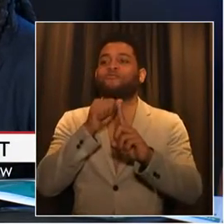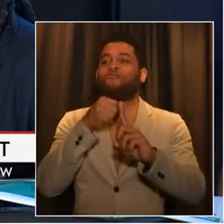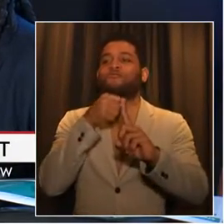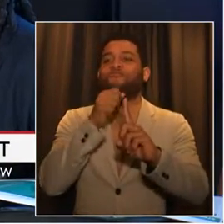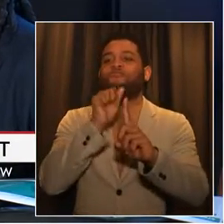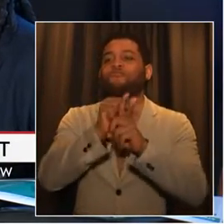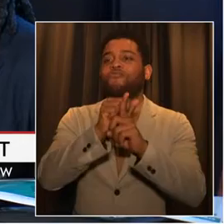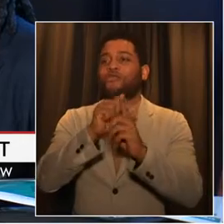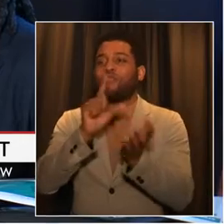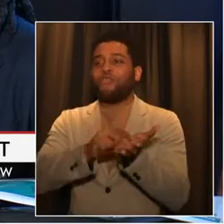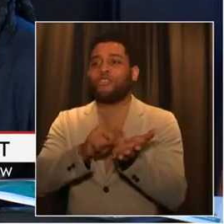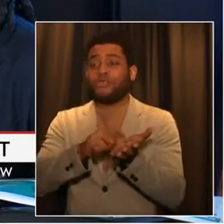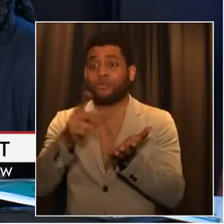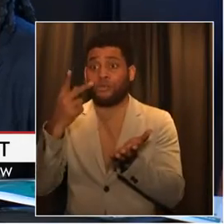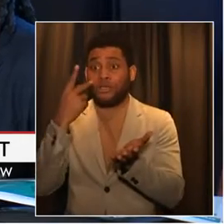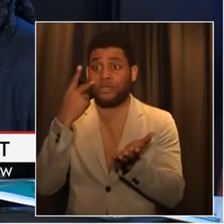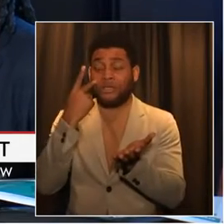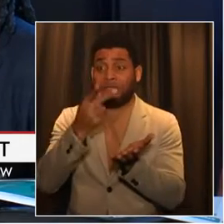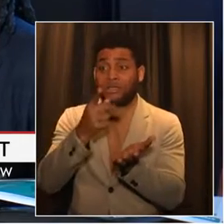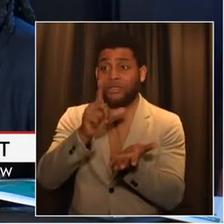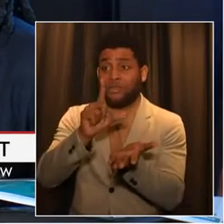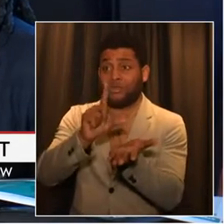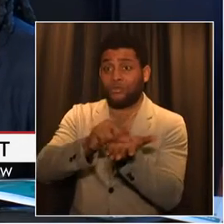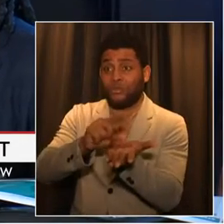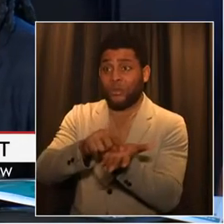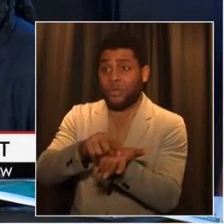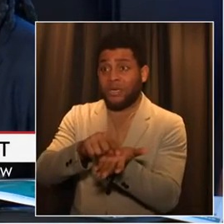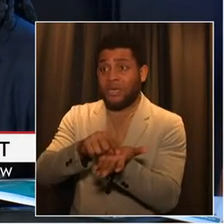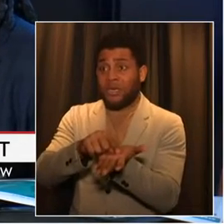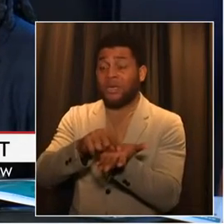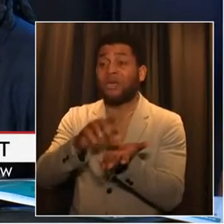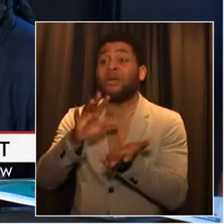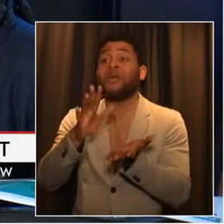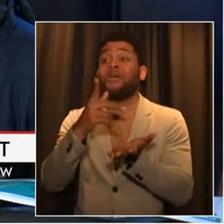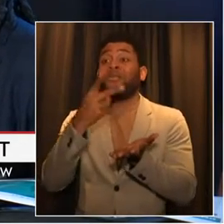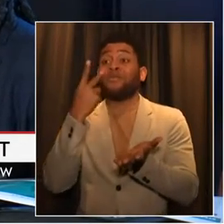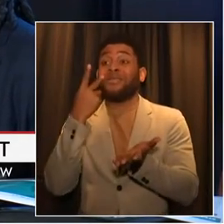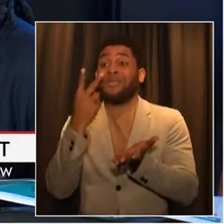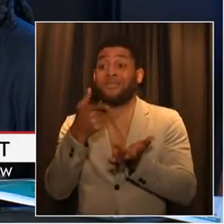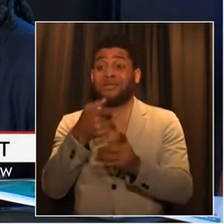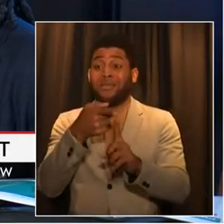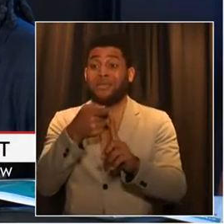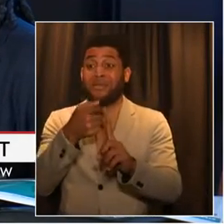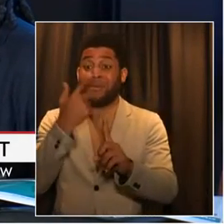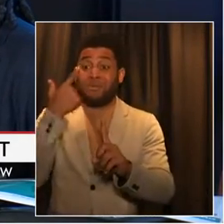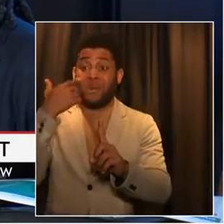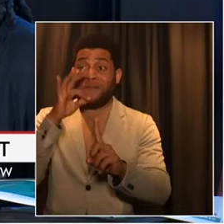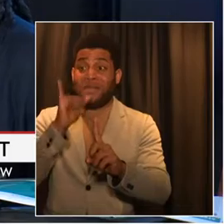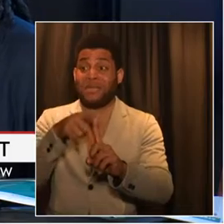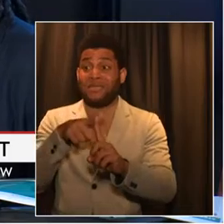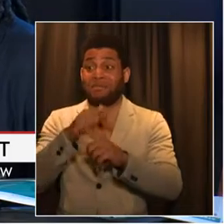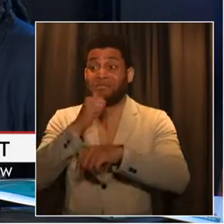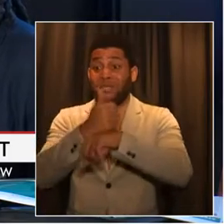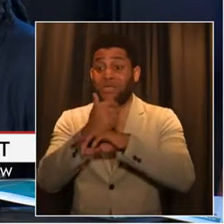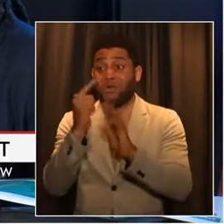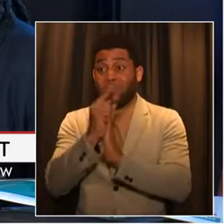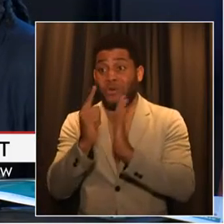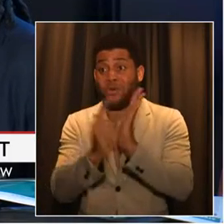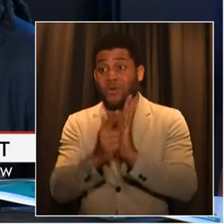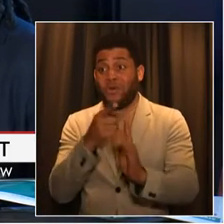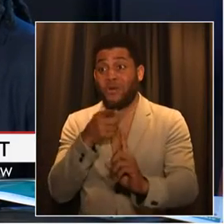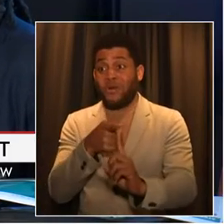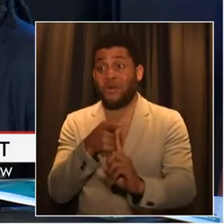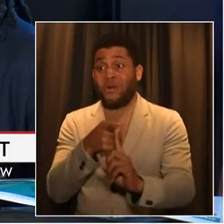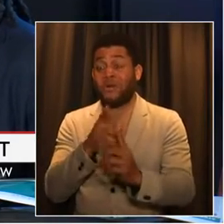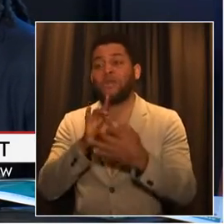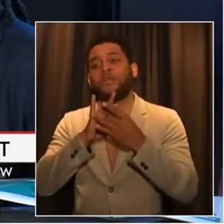and things like that. And we've also seen, because of that, based on the law, especially around construction, they have to spend a